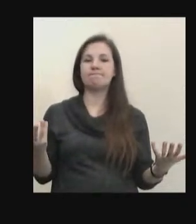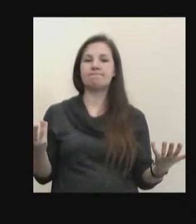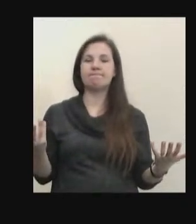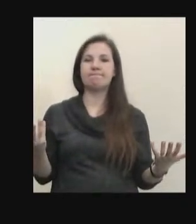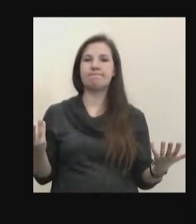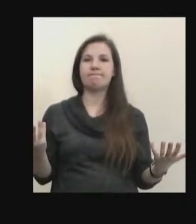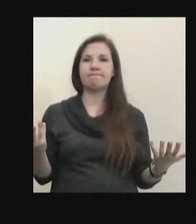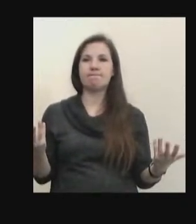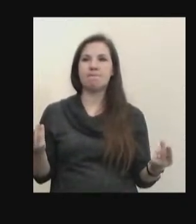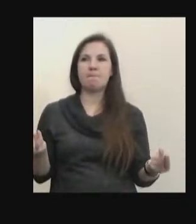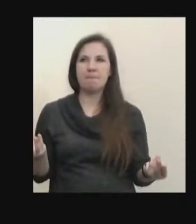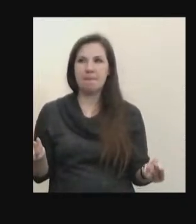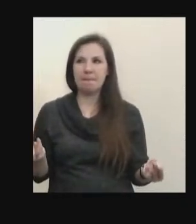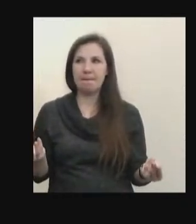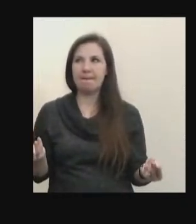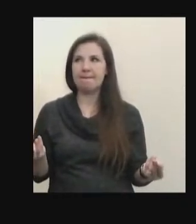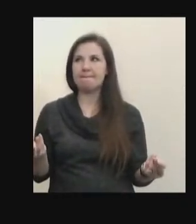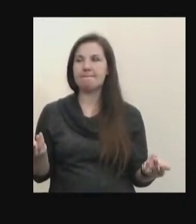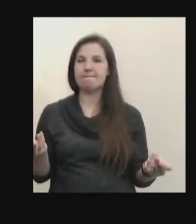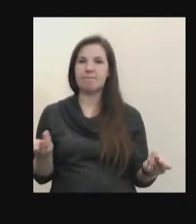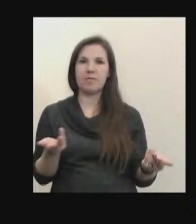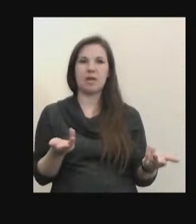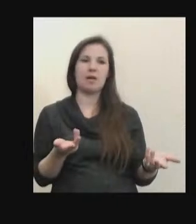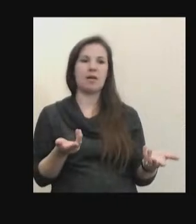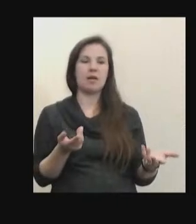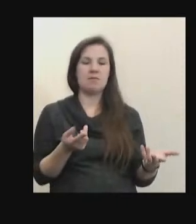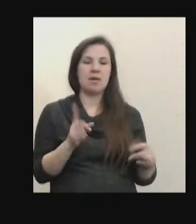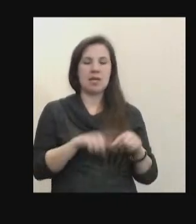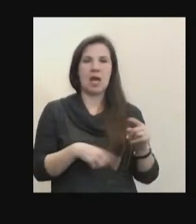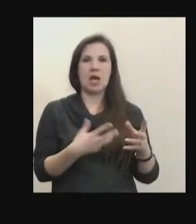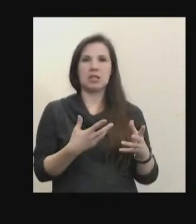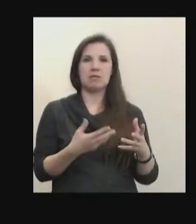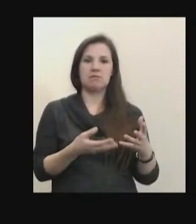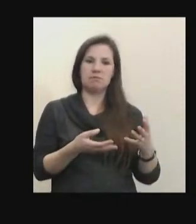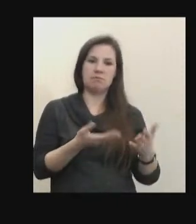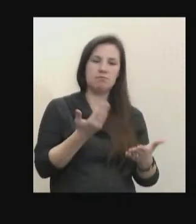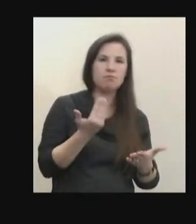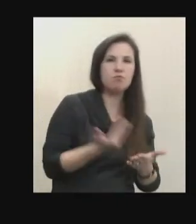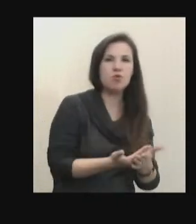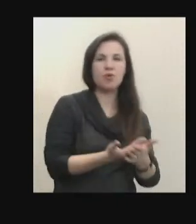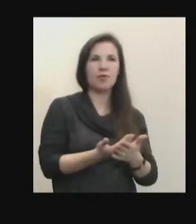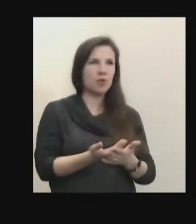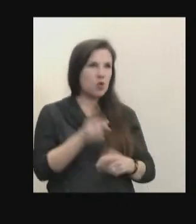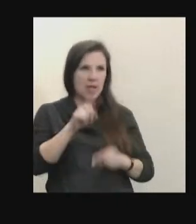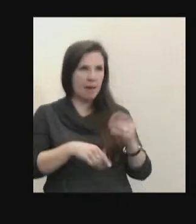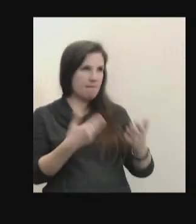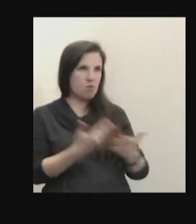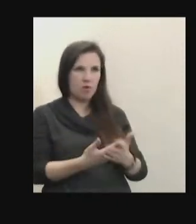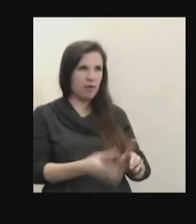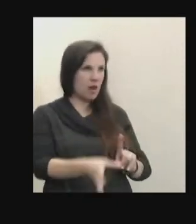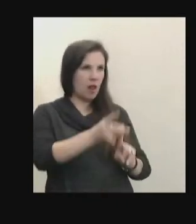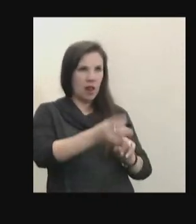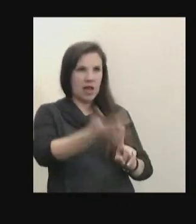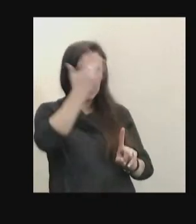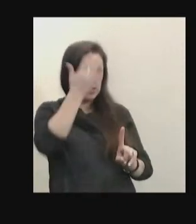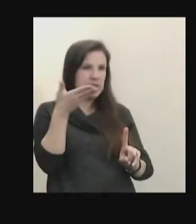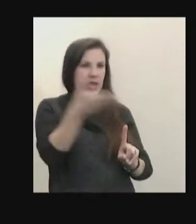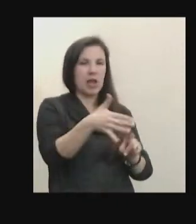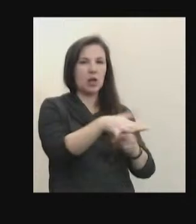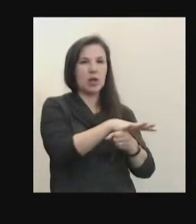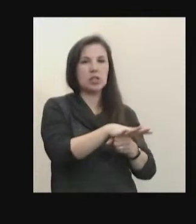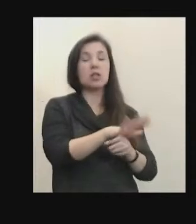because because they can't get definitive proof that someone got an illness in a location. It's impossible. I would note to those that are